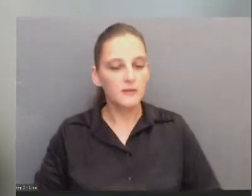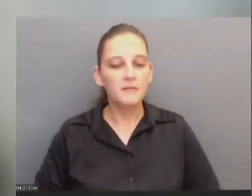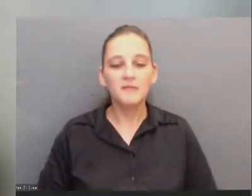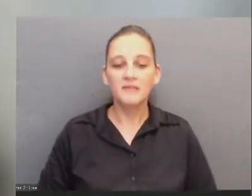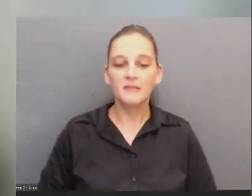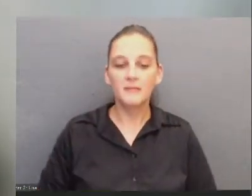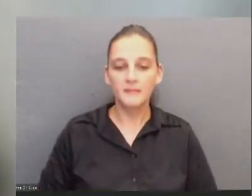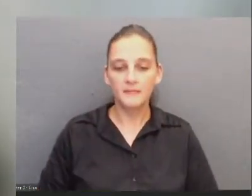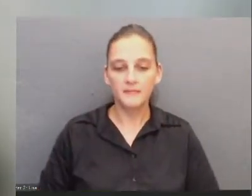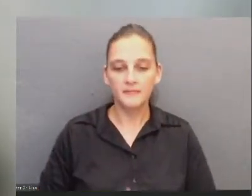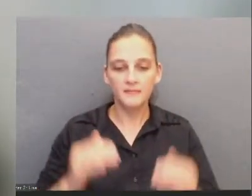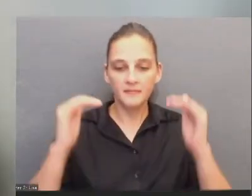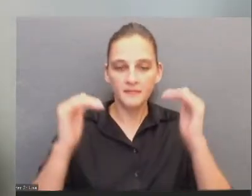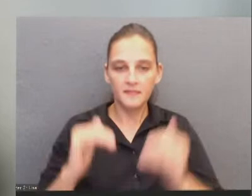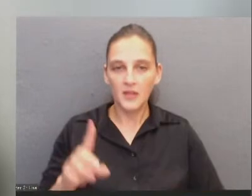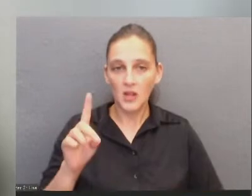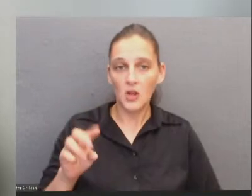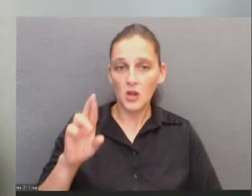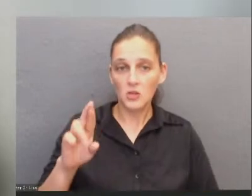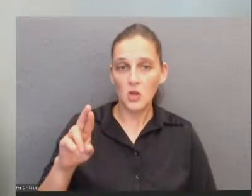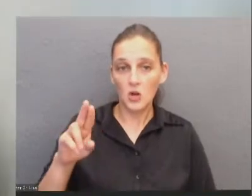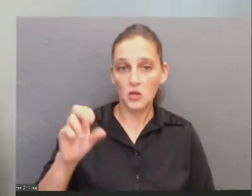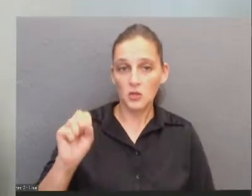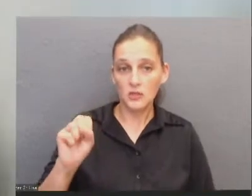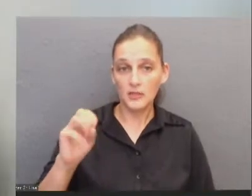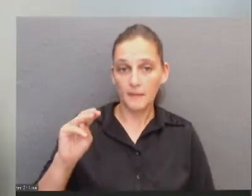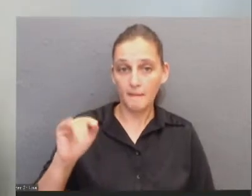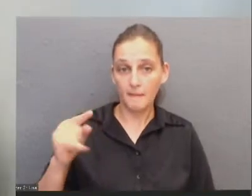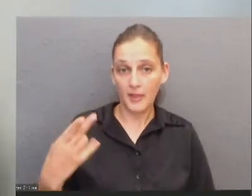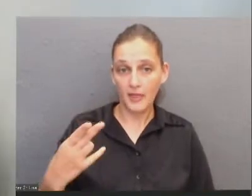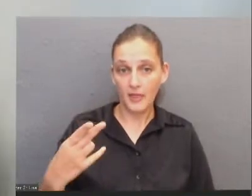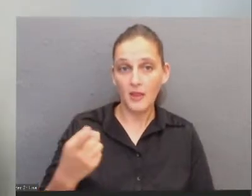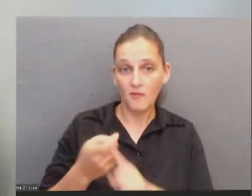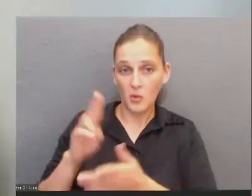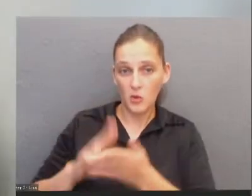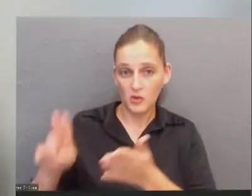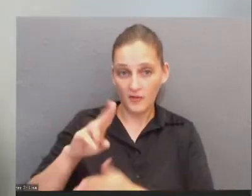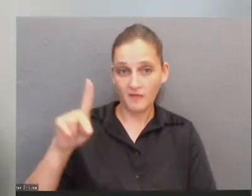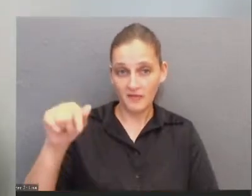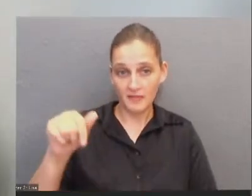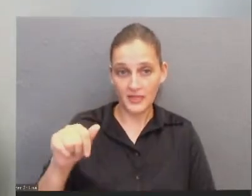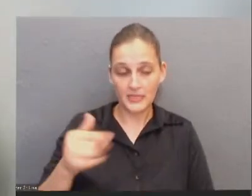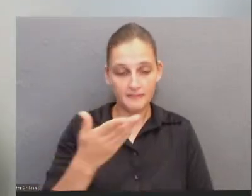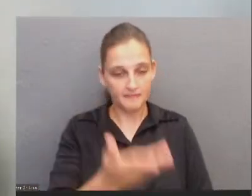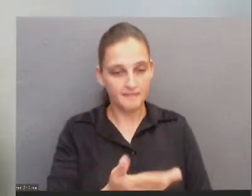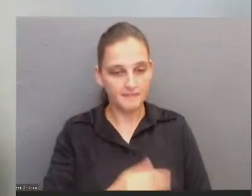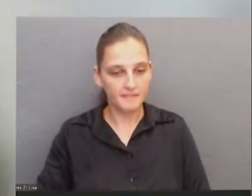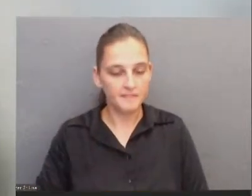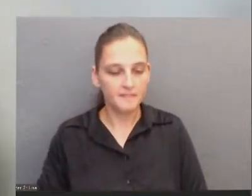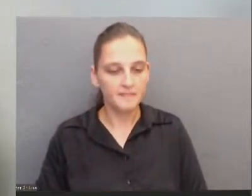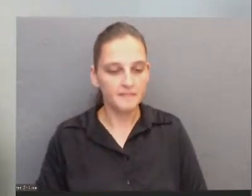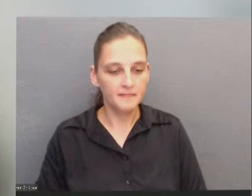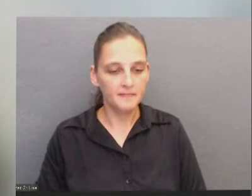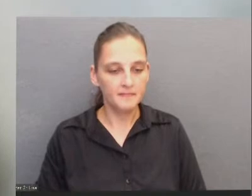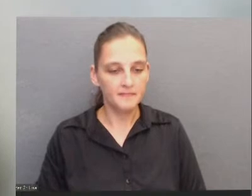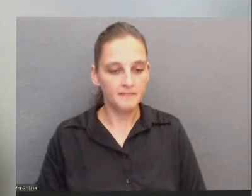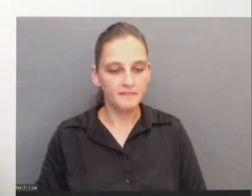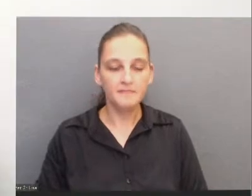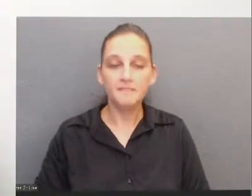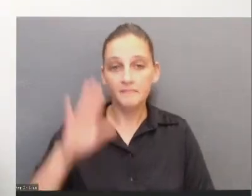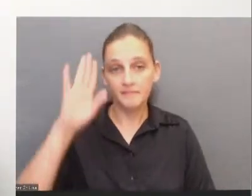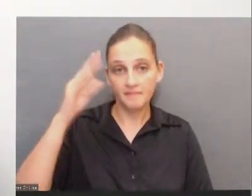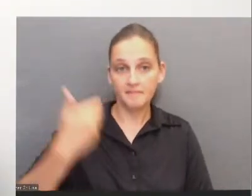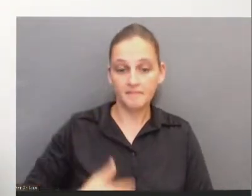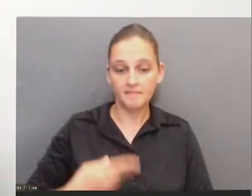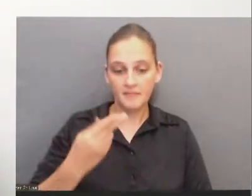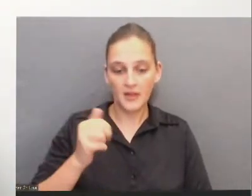Next, we'll have Dr. Harold Smith from the University of Pennsylvania. Dr. Smith. Hi, my name is Harold Schmidt.